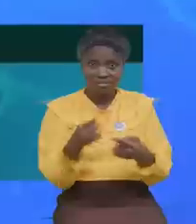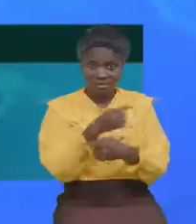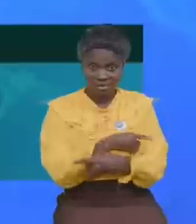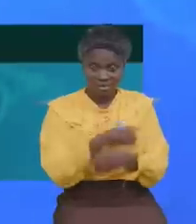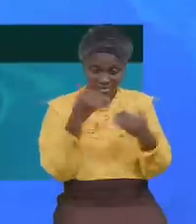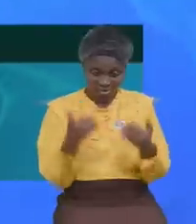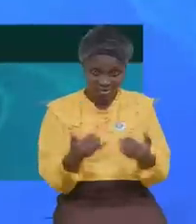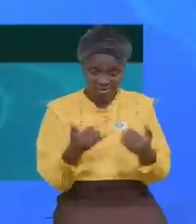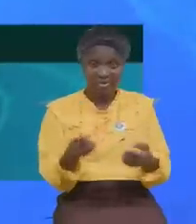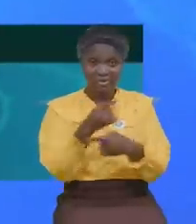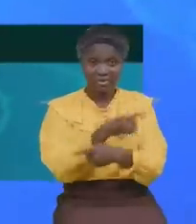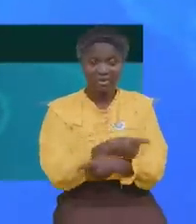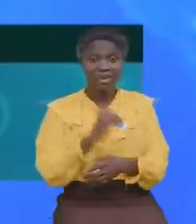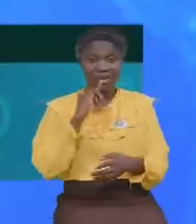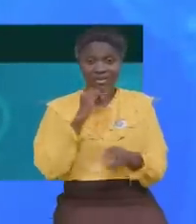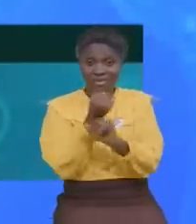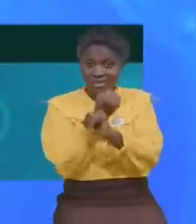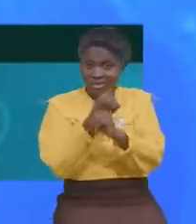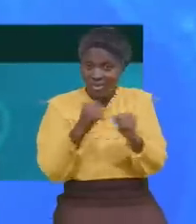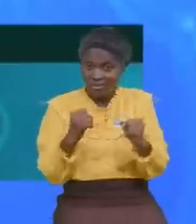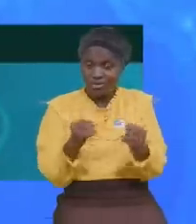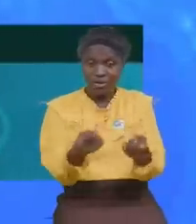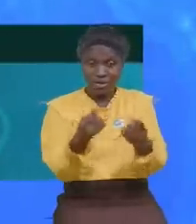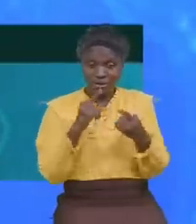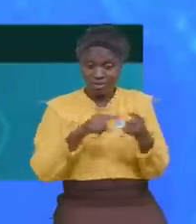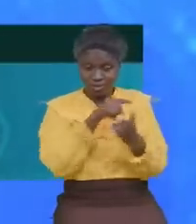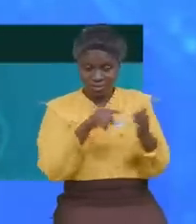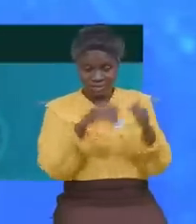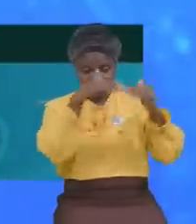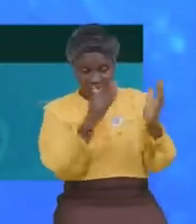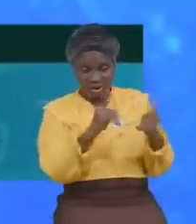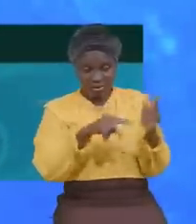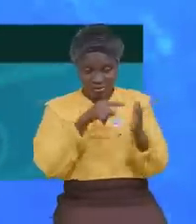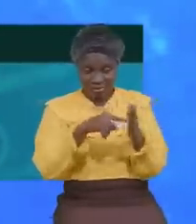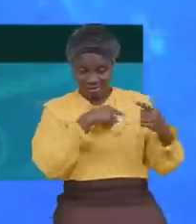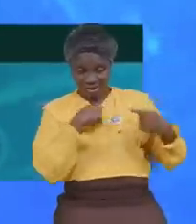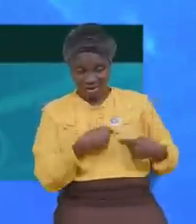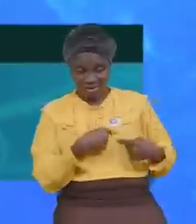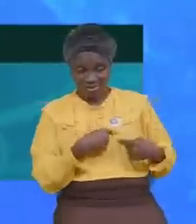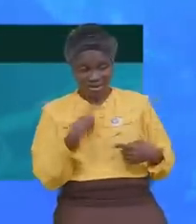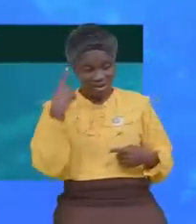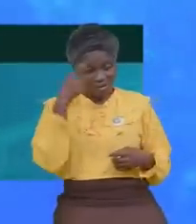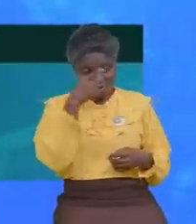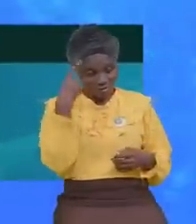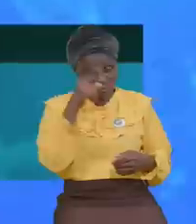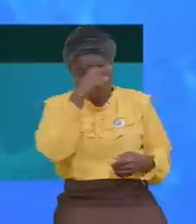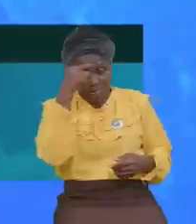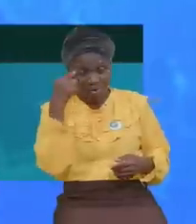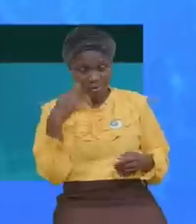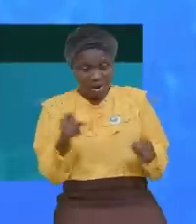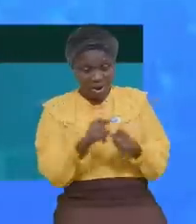This day is salvation come to this house, to this heart, for so much as he